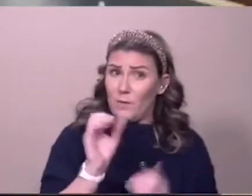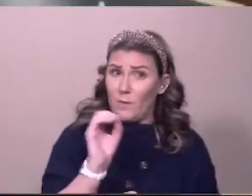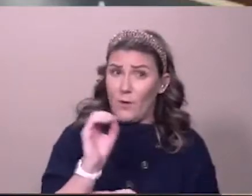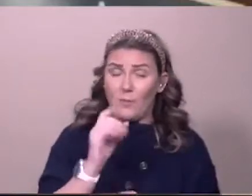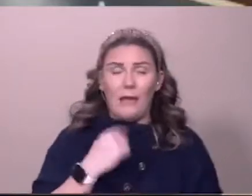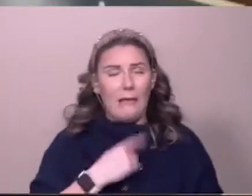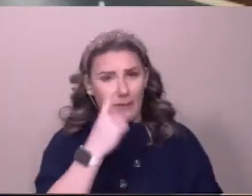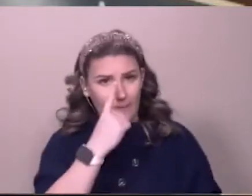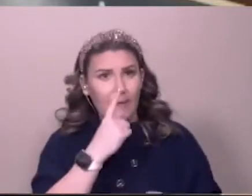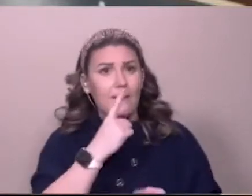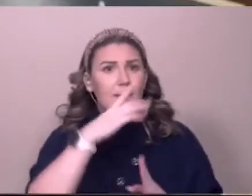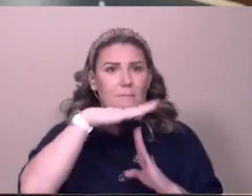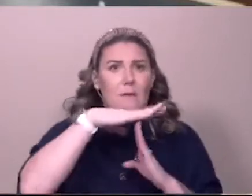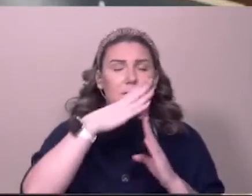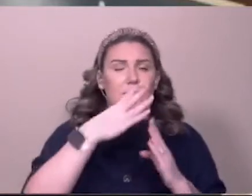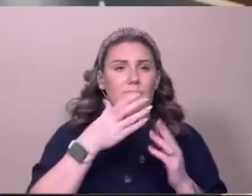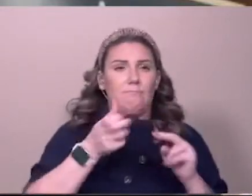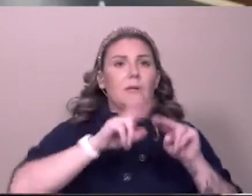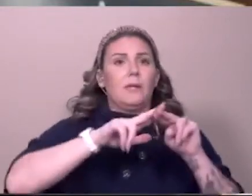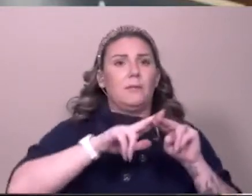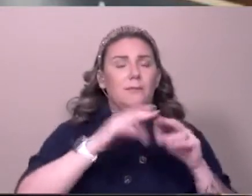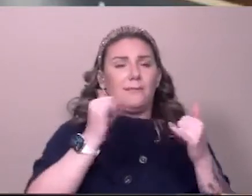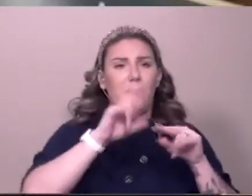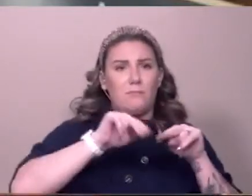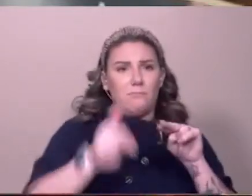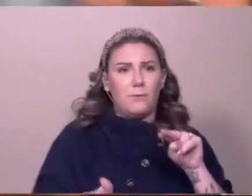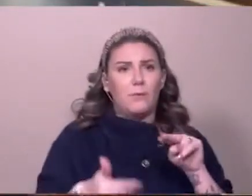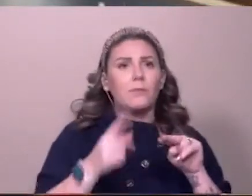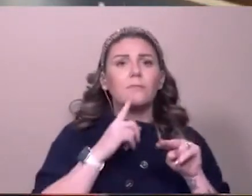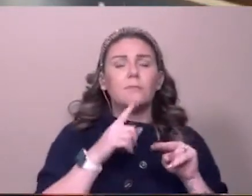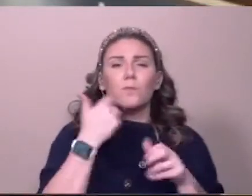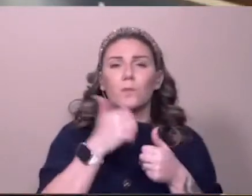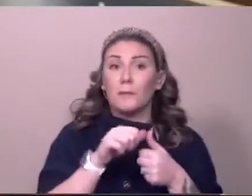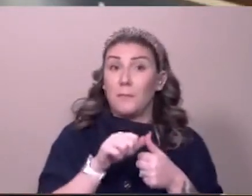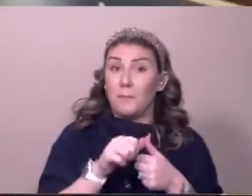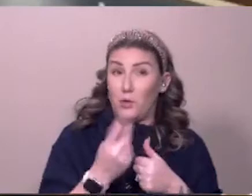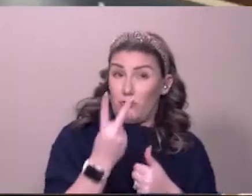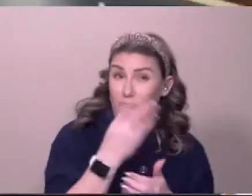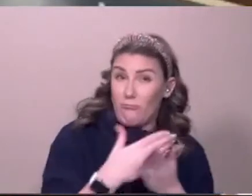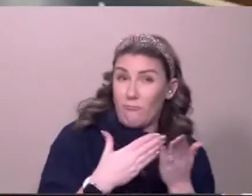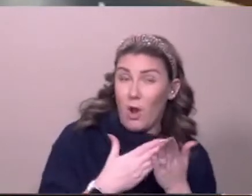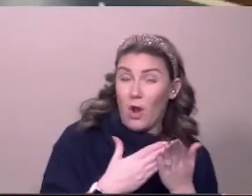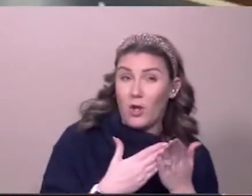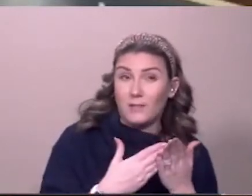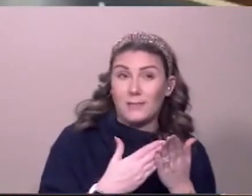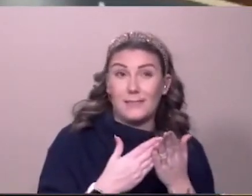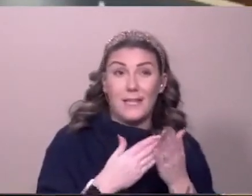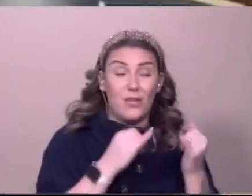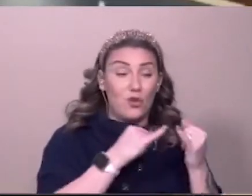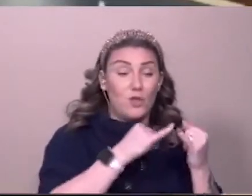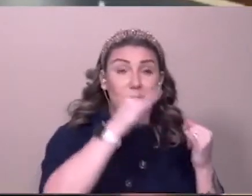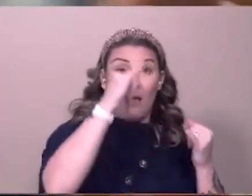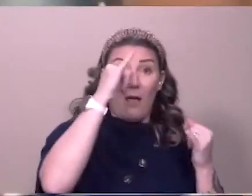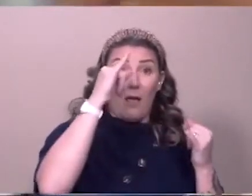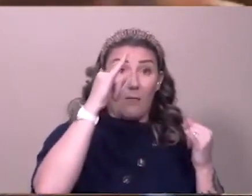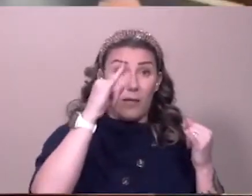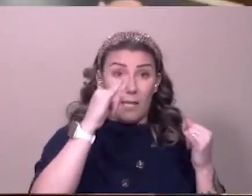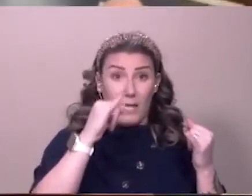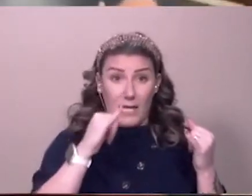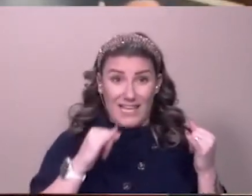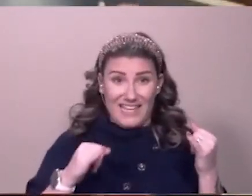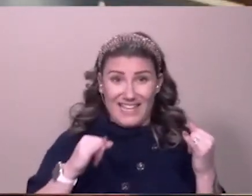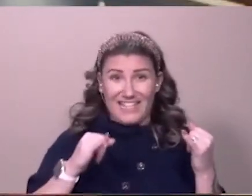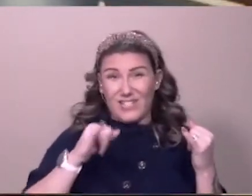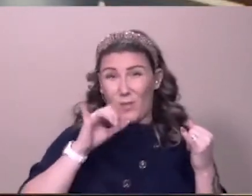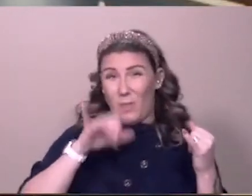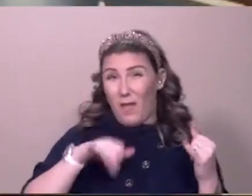the peak, but that doesn't mean, you remember there are two sides to the peak. There's an upward wave and the downward. So